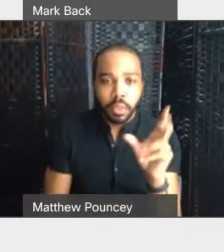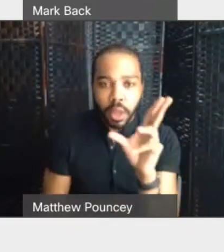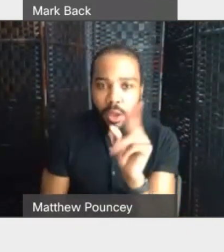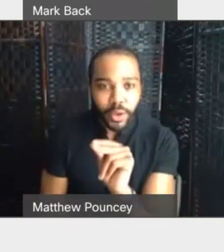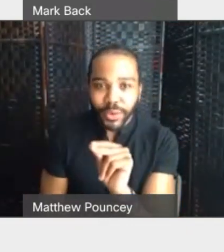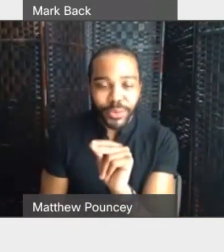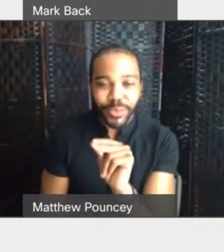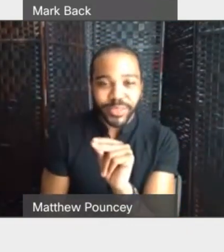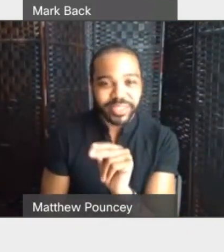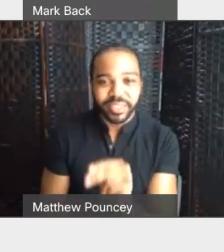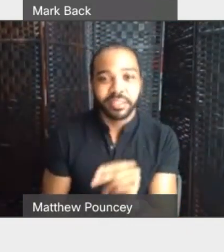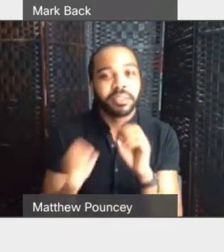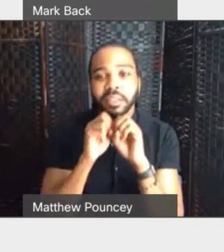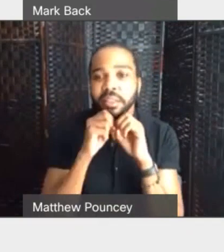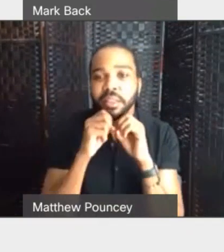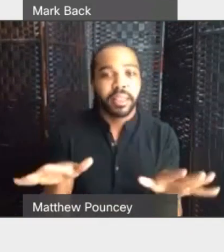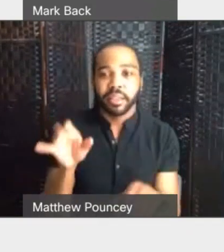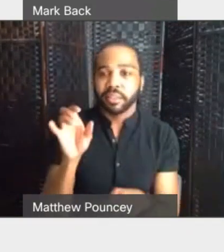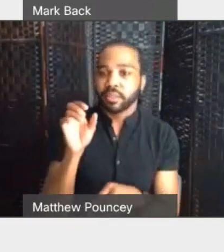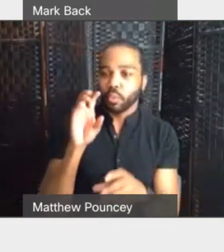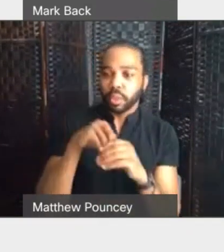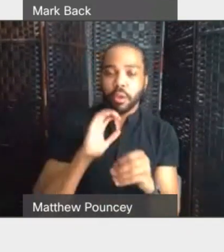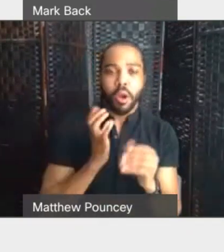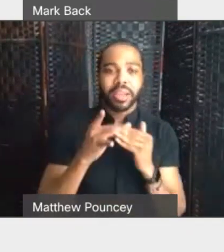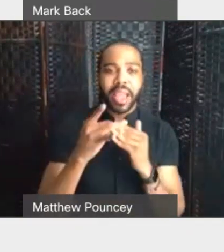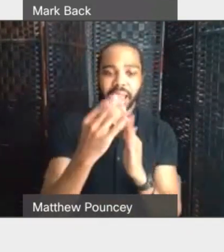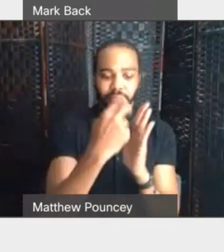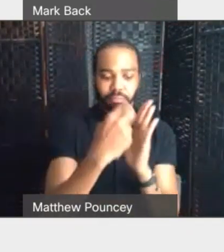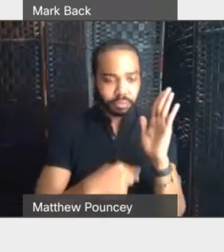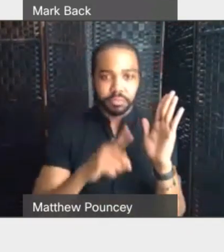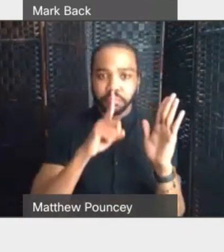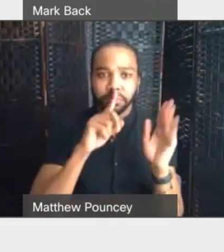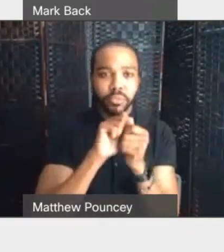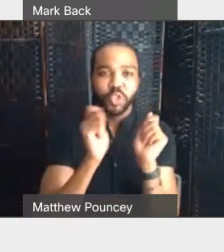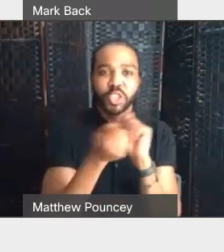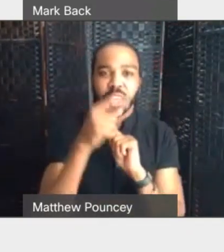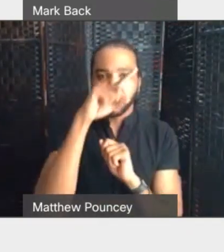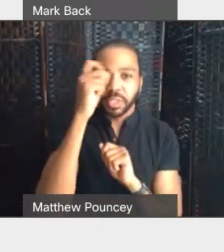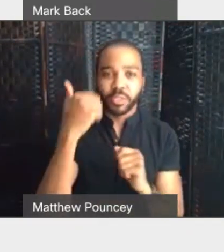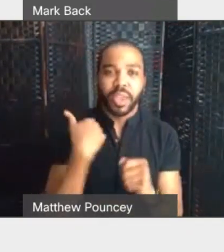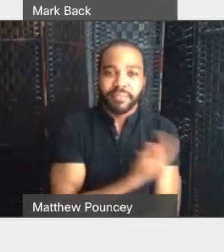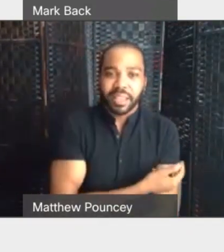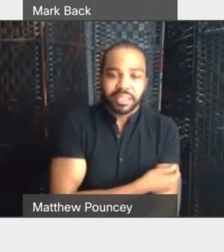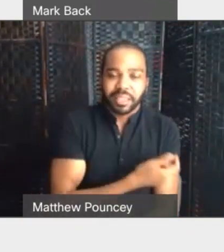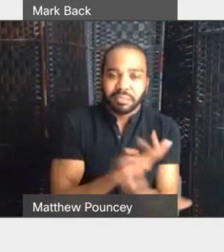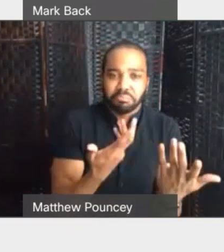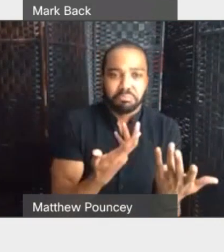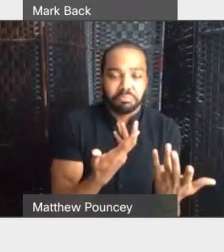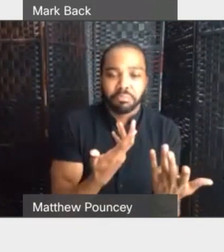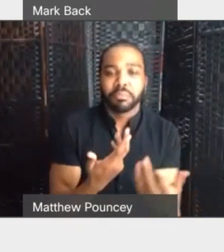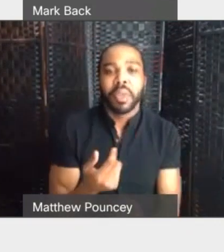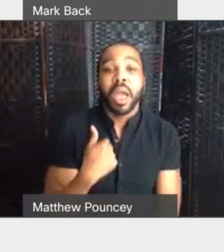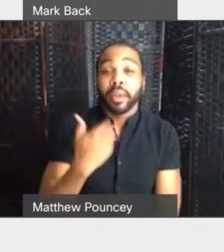So nothing in that guidance has changed because there are vaccinations. I do know on